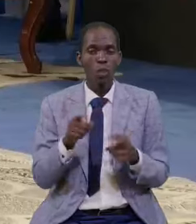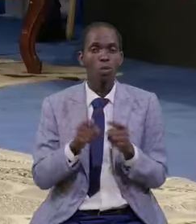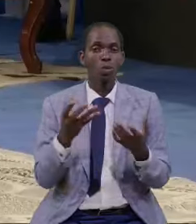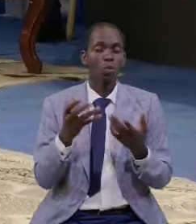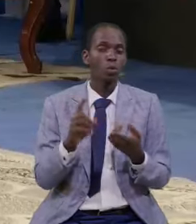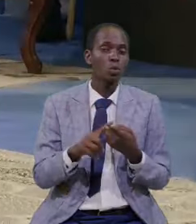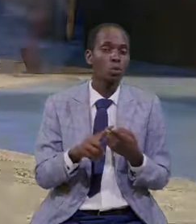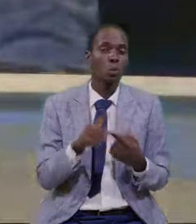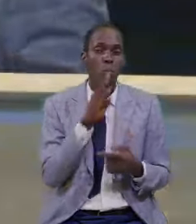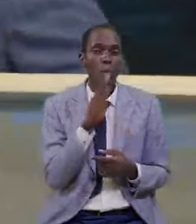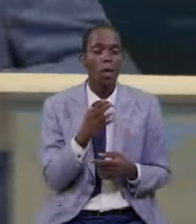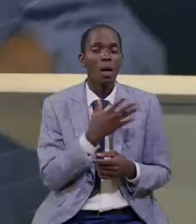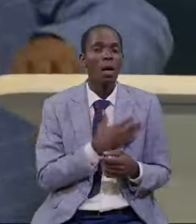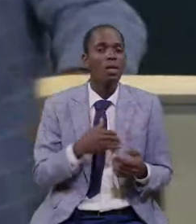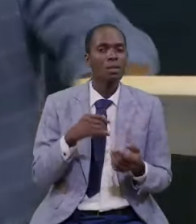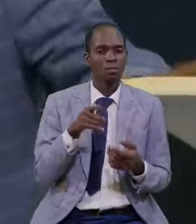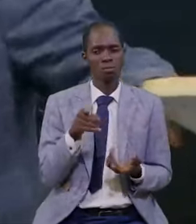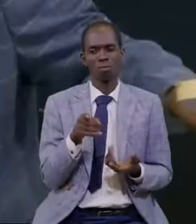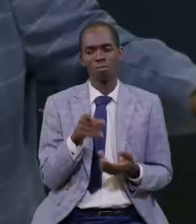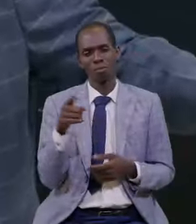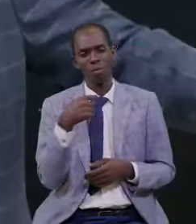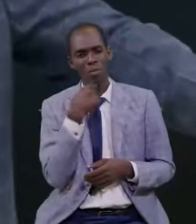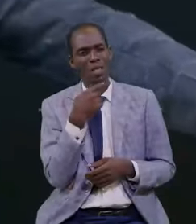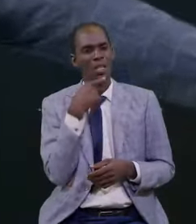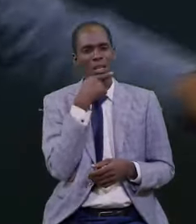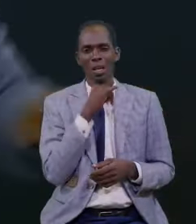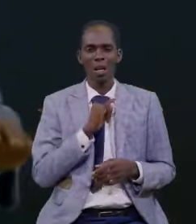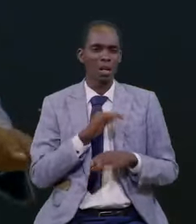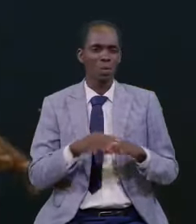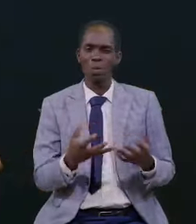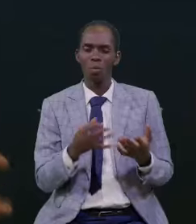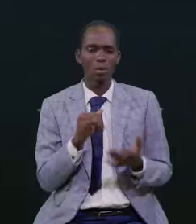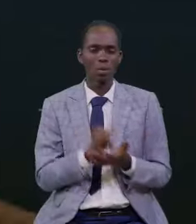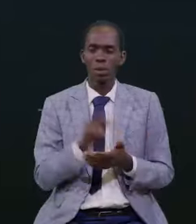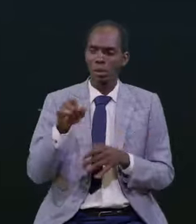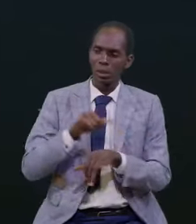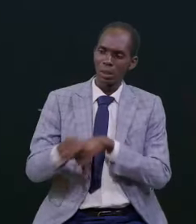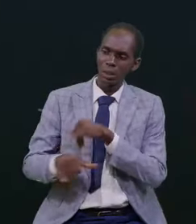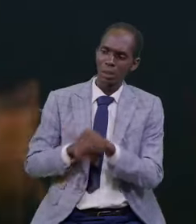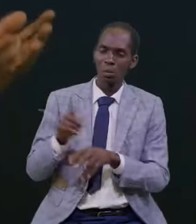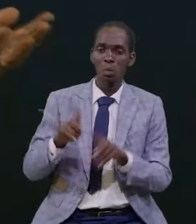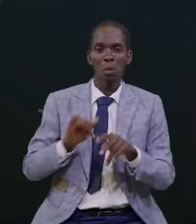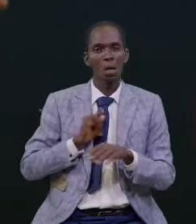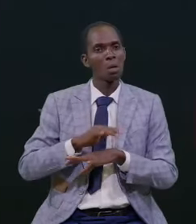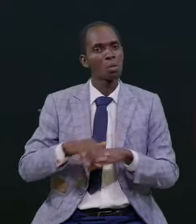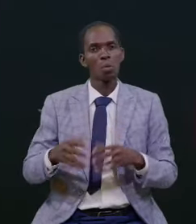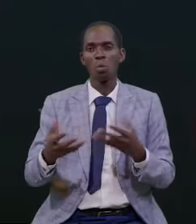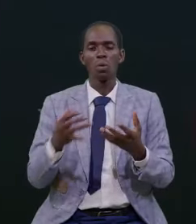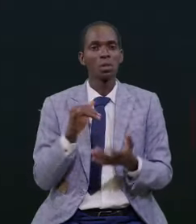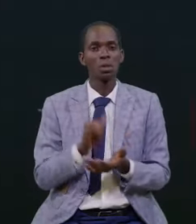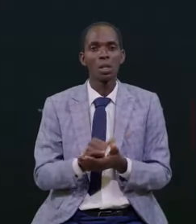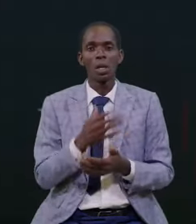tells lies, but I don't want this. He deceives, but I don't want this. He sees his weakness and